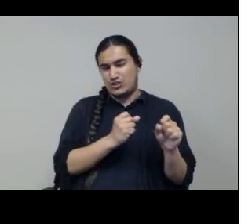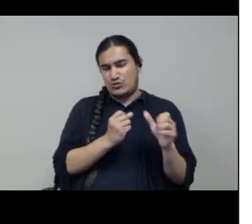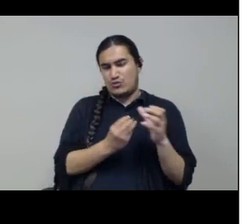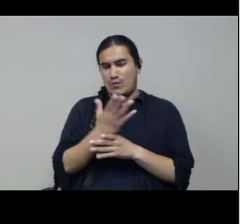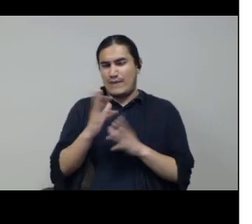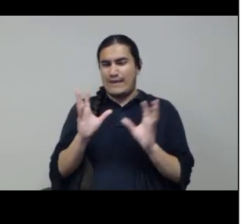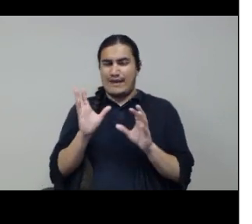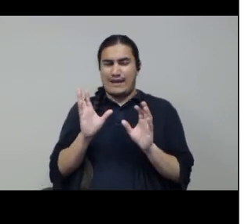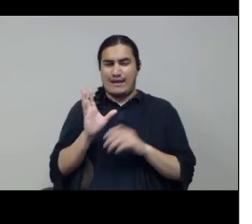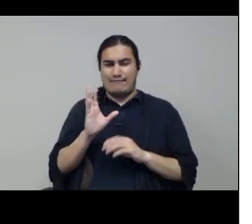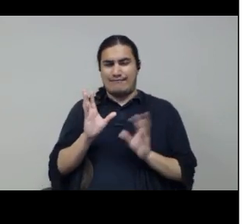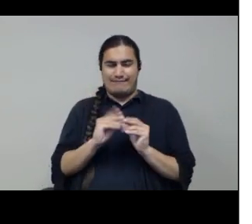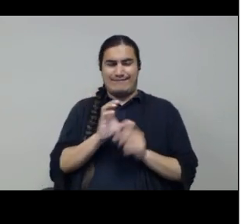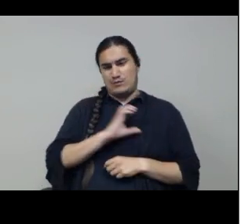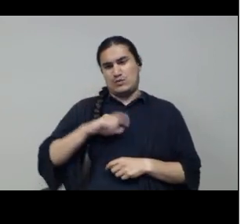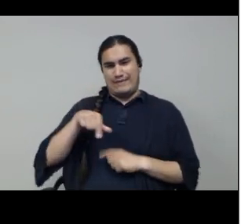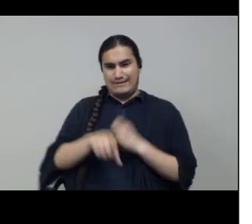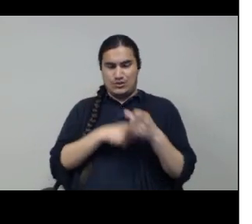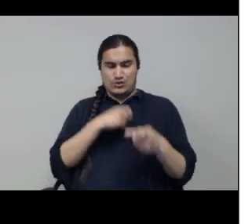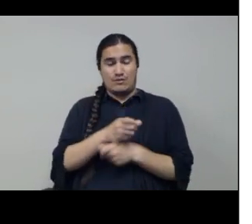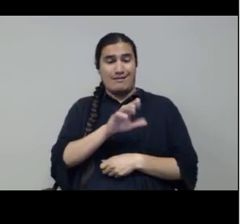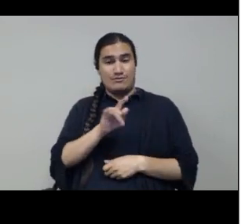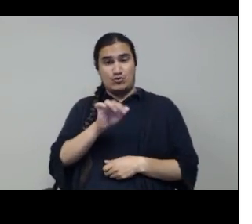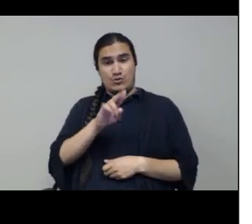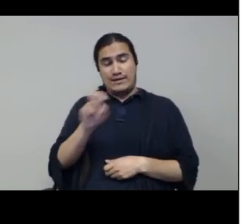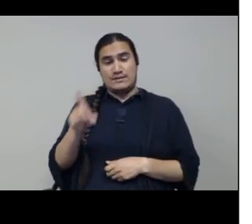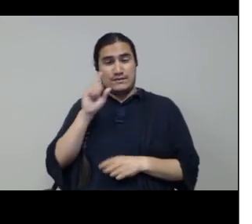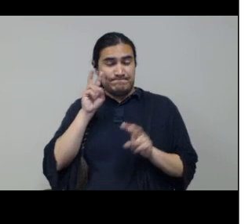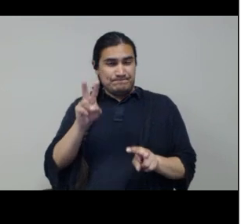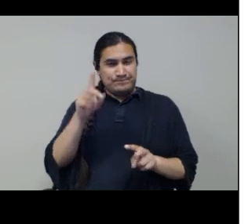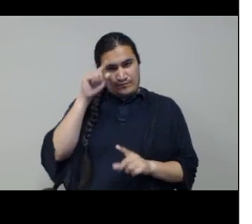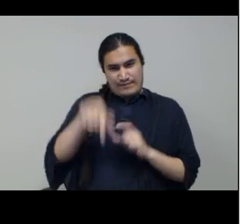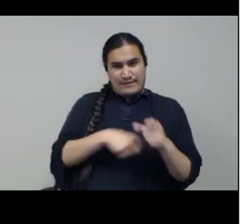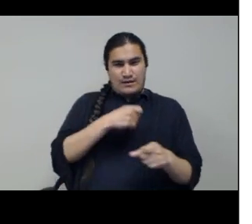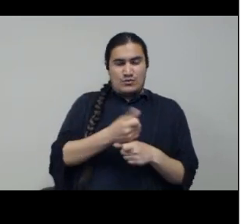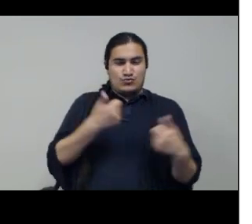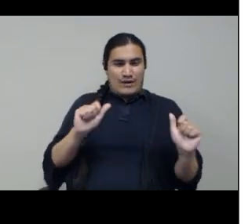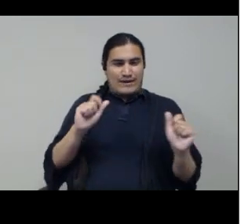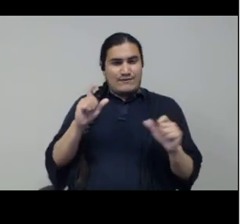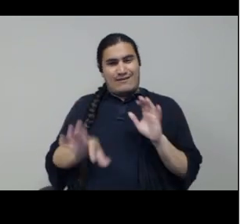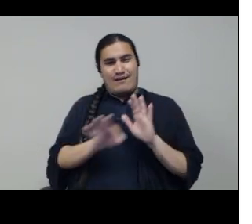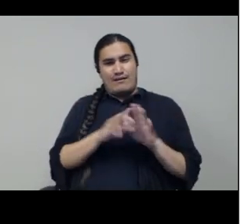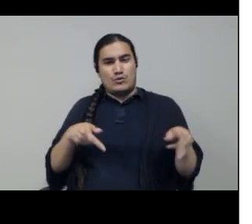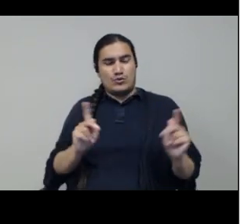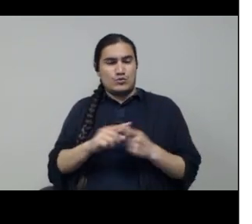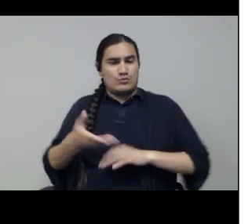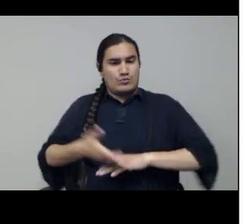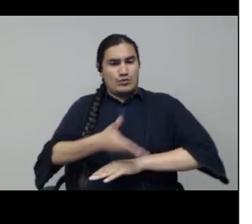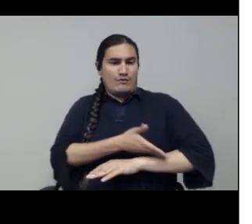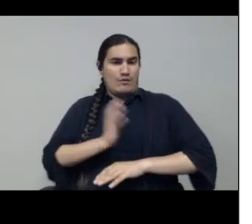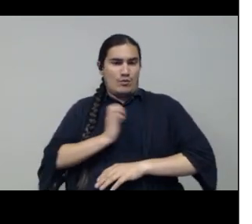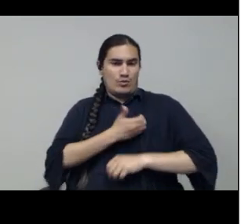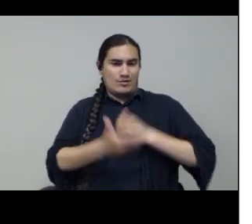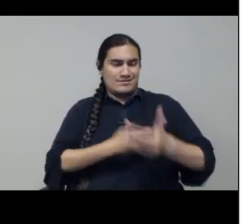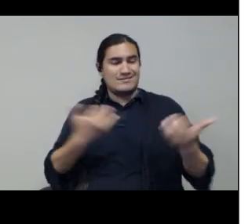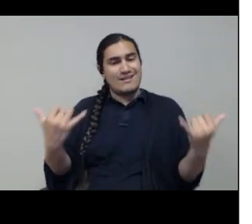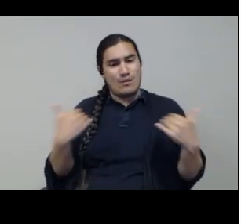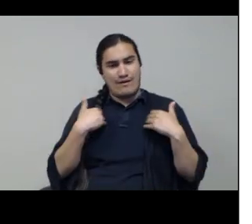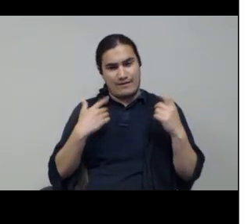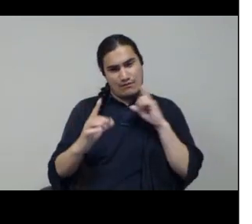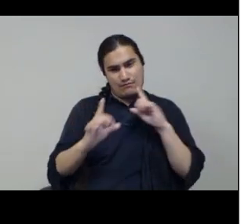of this year. Caltrans, we're continuing to look for opportunities to improve our process, and we are having some conversations